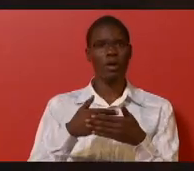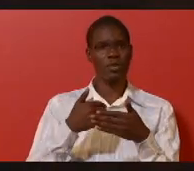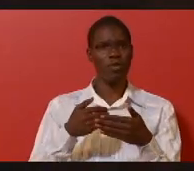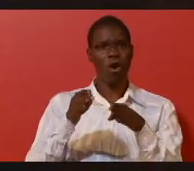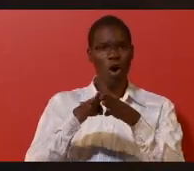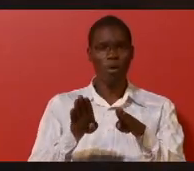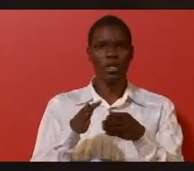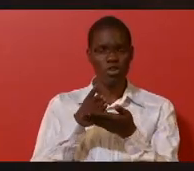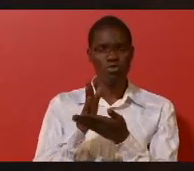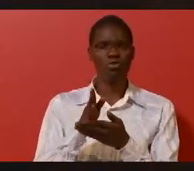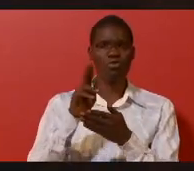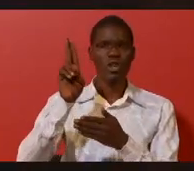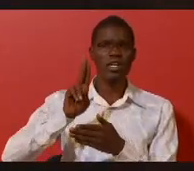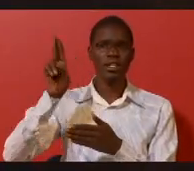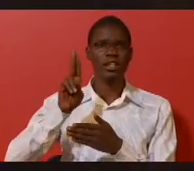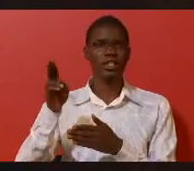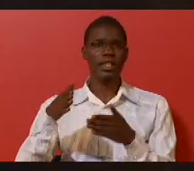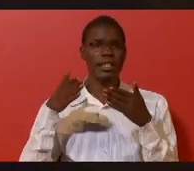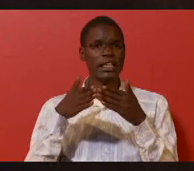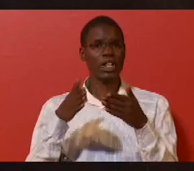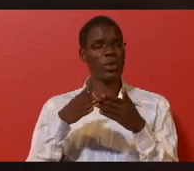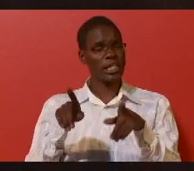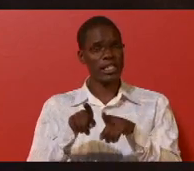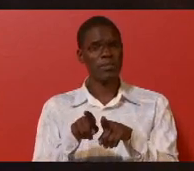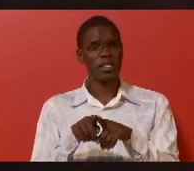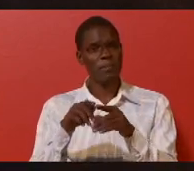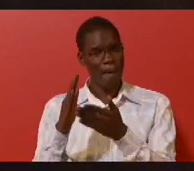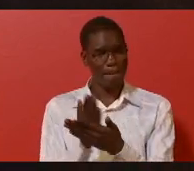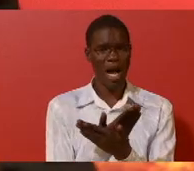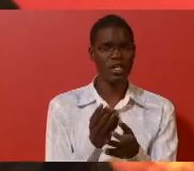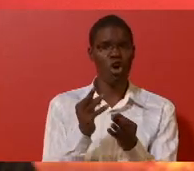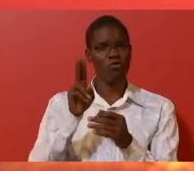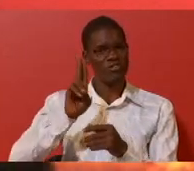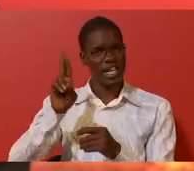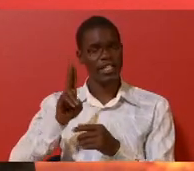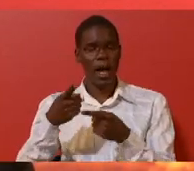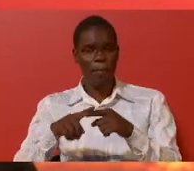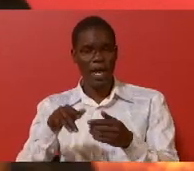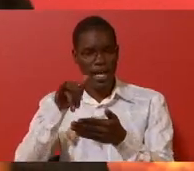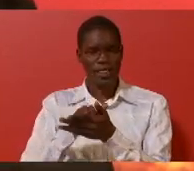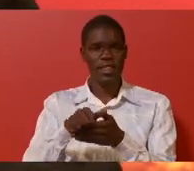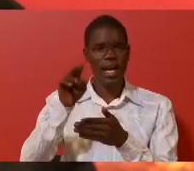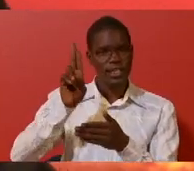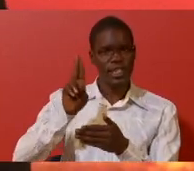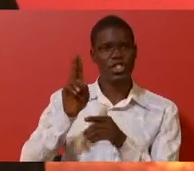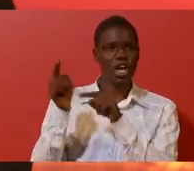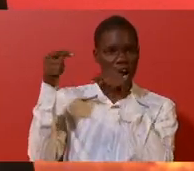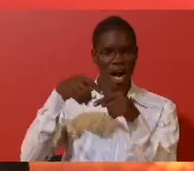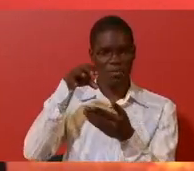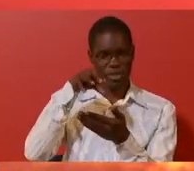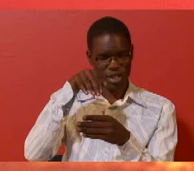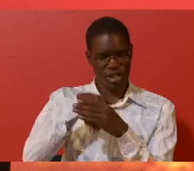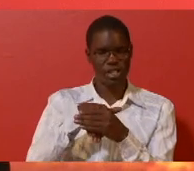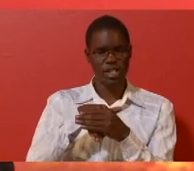opens by nature. Sexuality is a part of nature. But that nature comes in and kicks in when you get married.